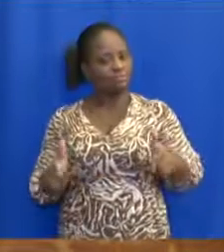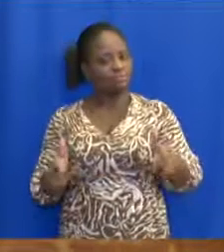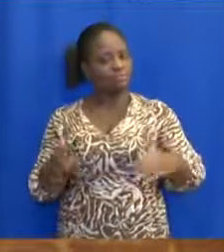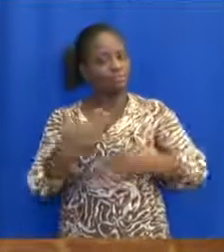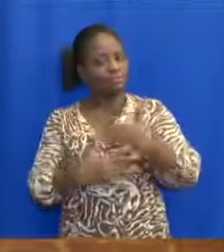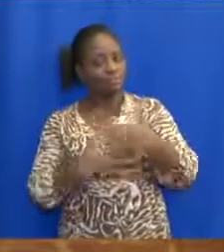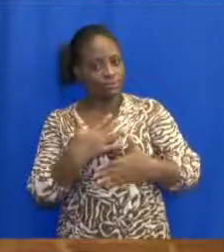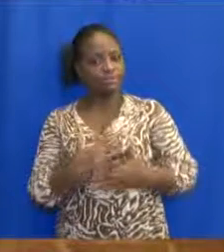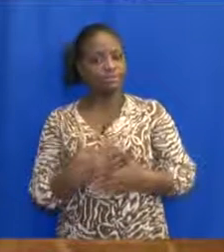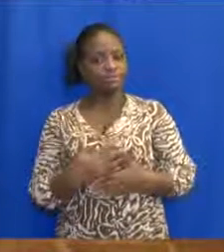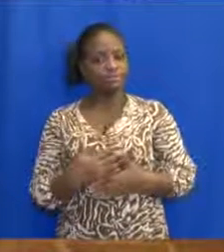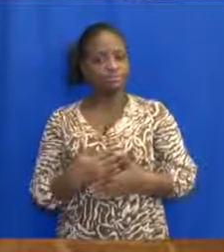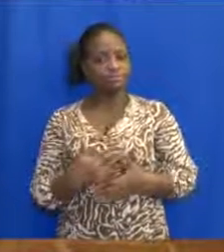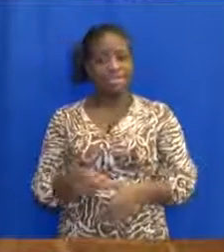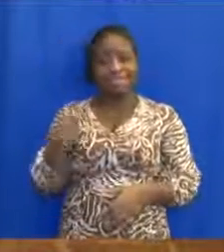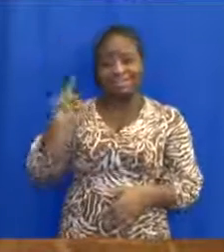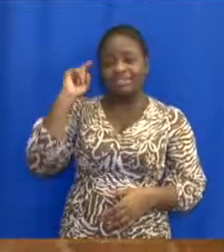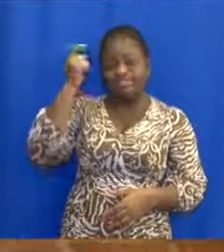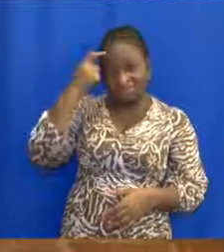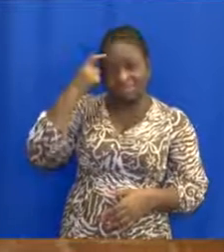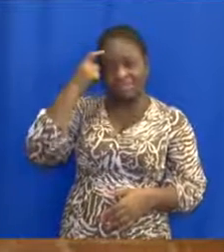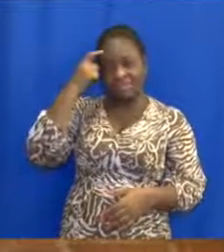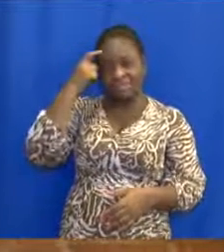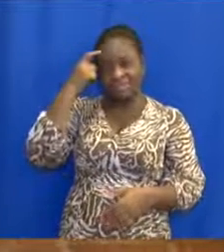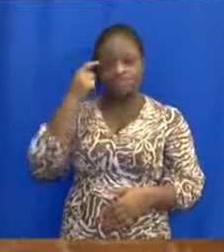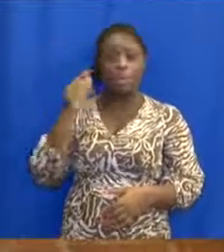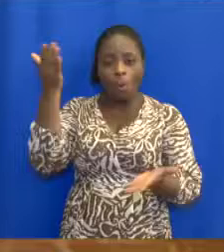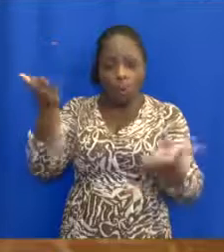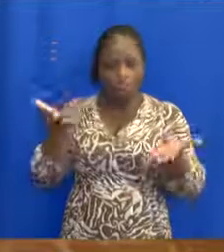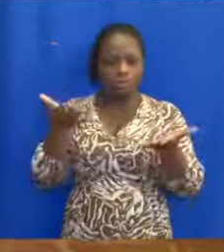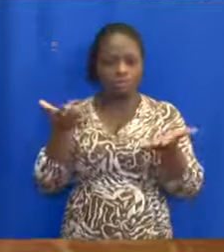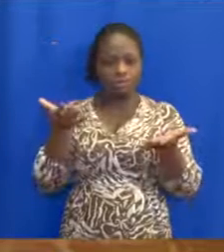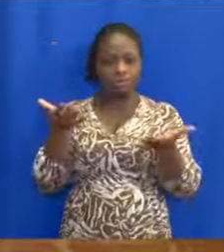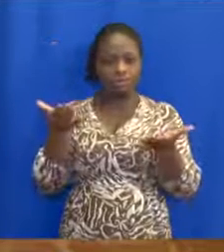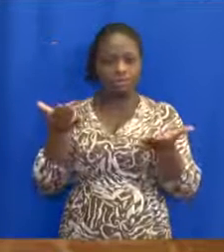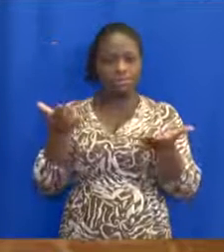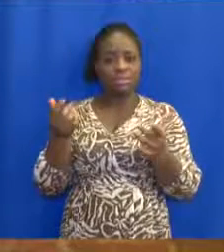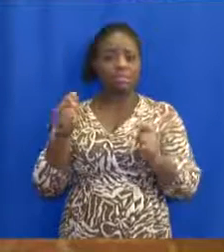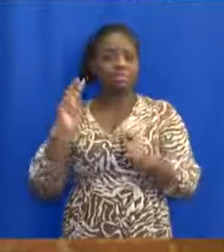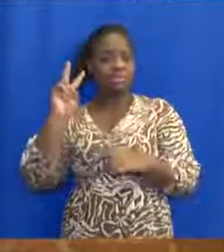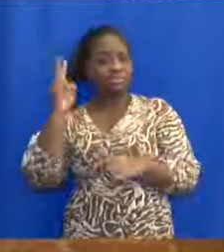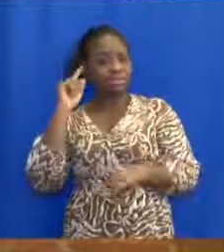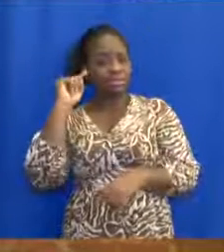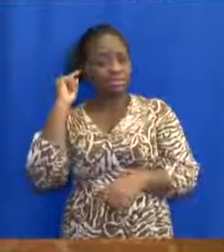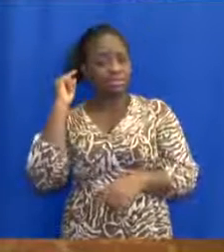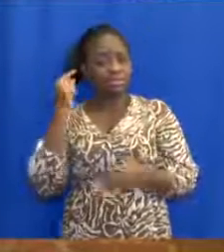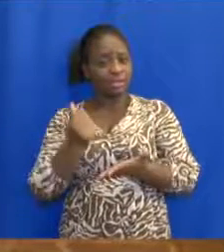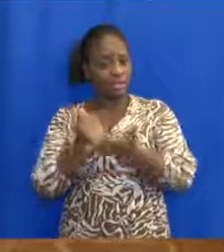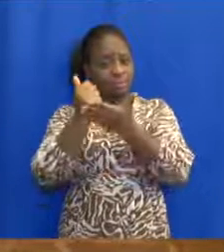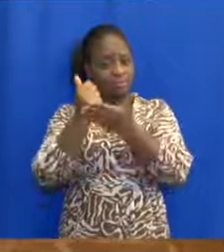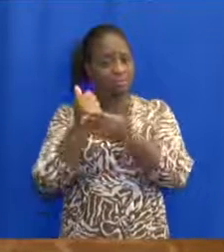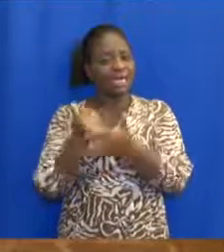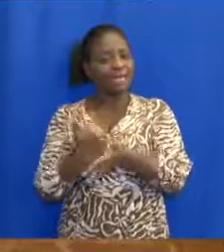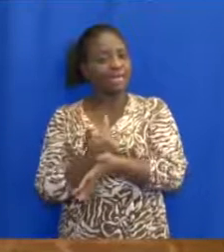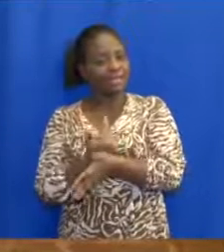grace. This government is resolved and determined in this second phase to help